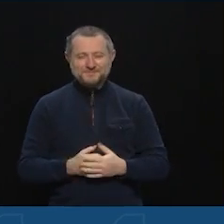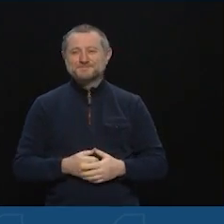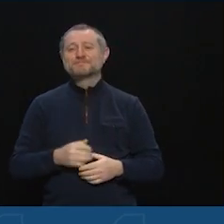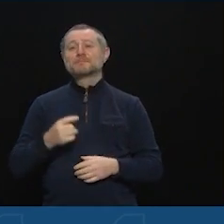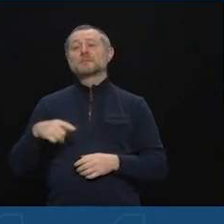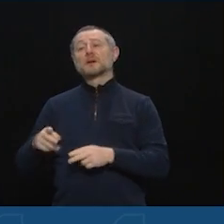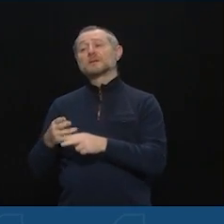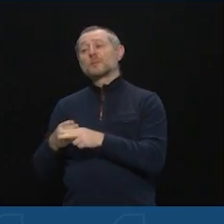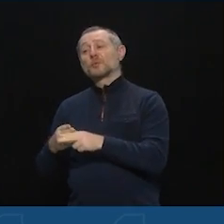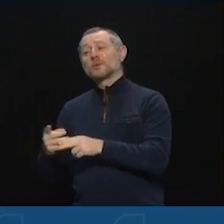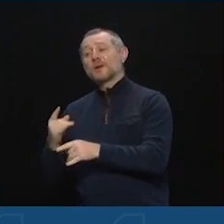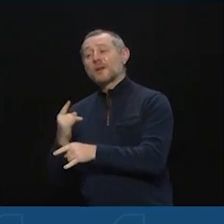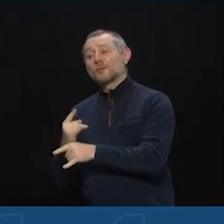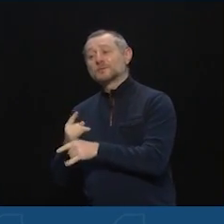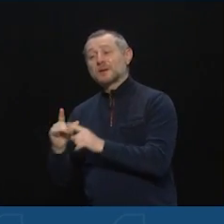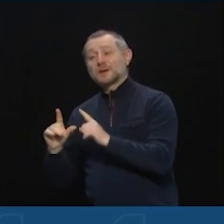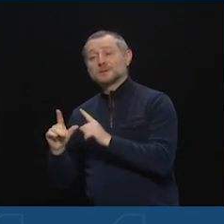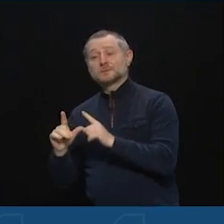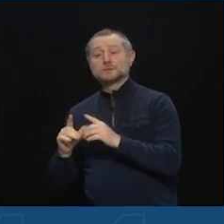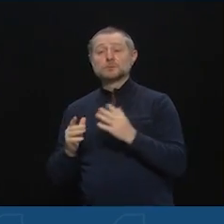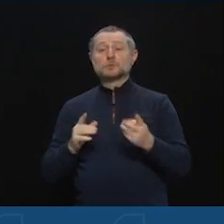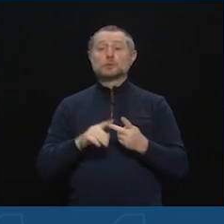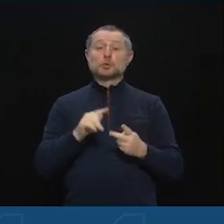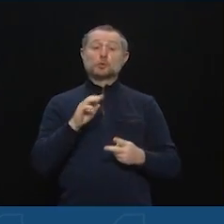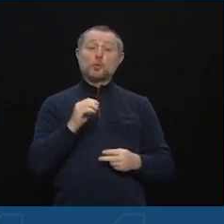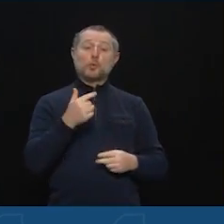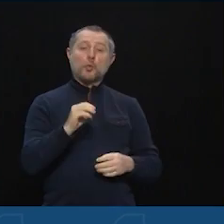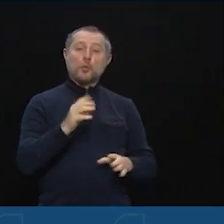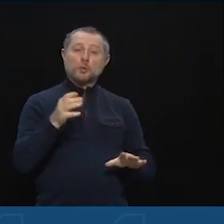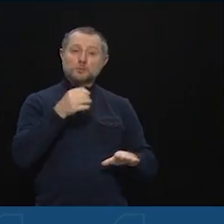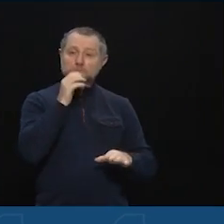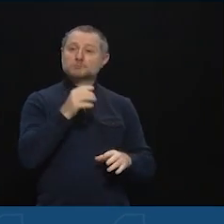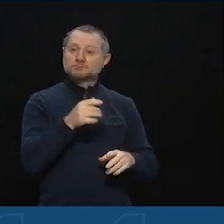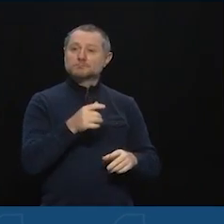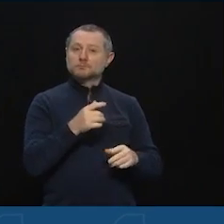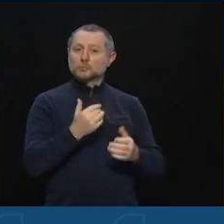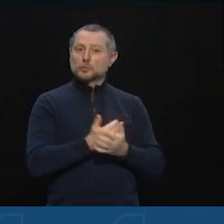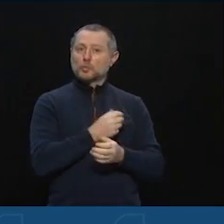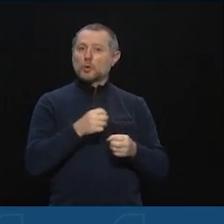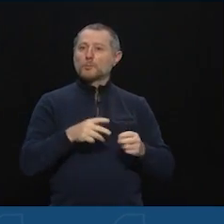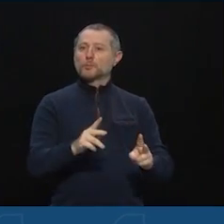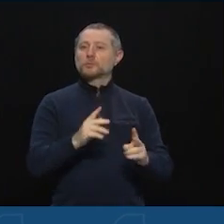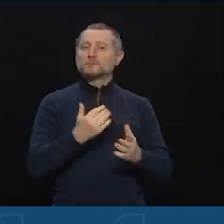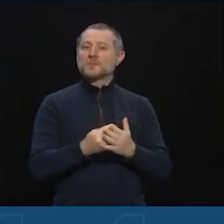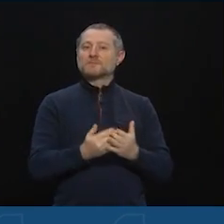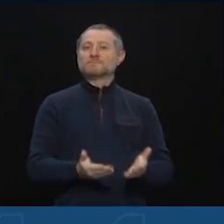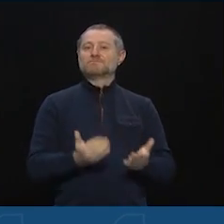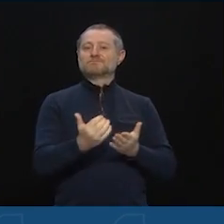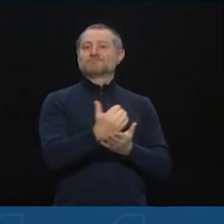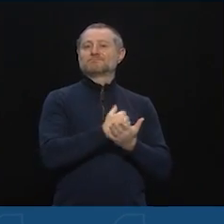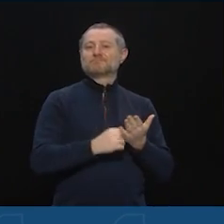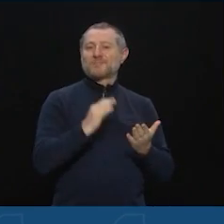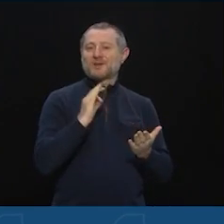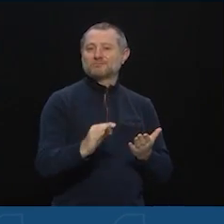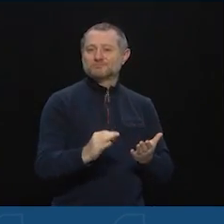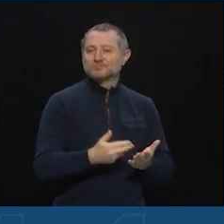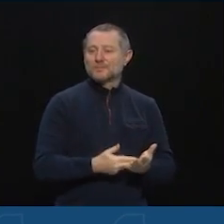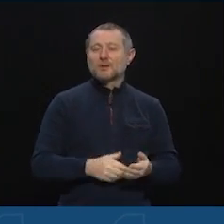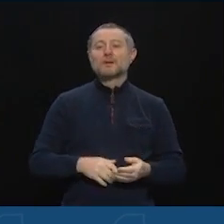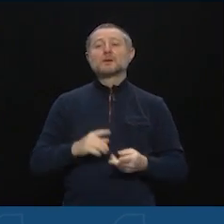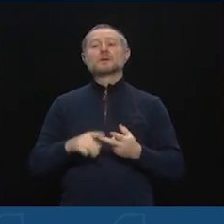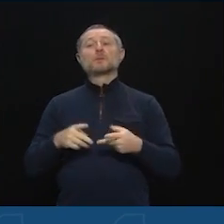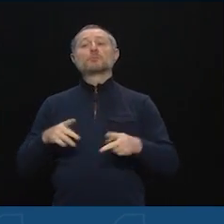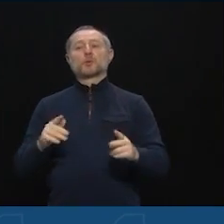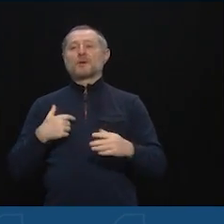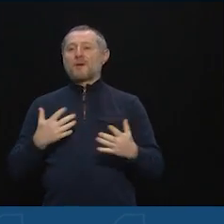taps into a revenue stream that was overlooked for too long in New York City. It is a privilege to